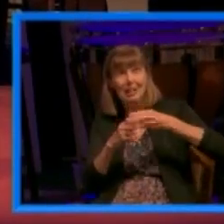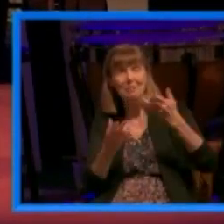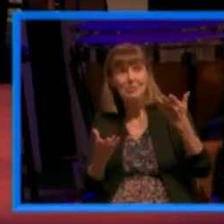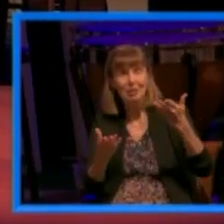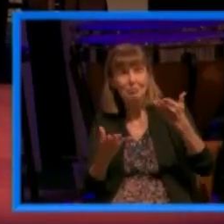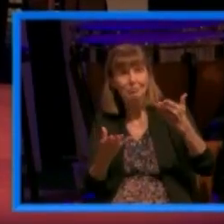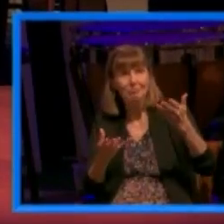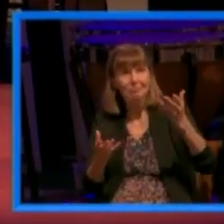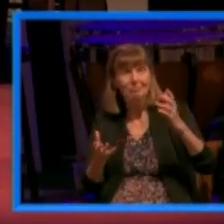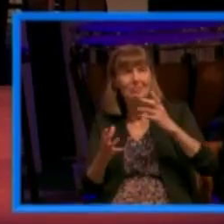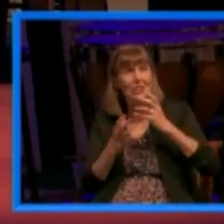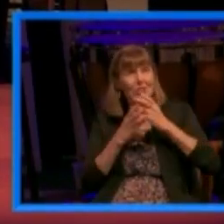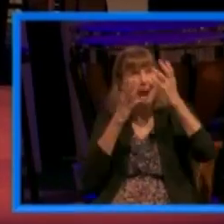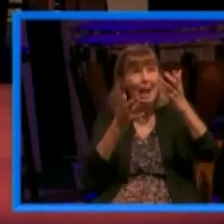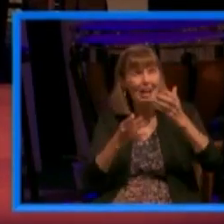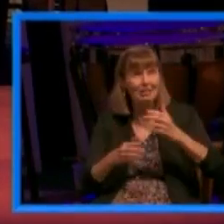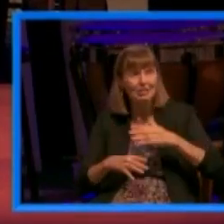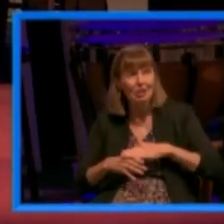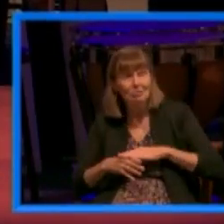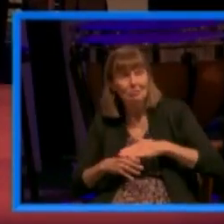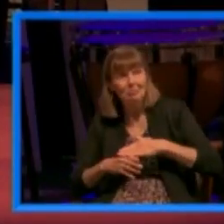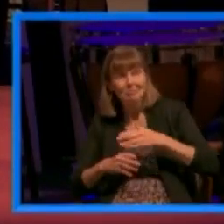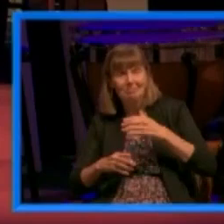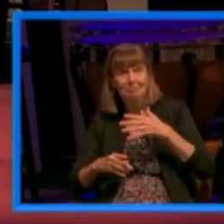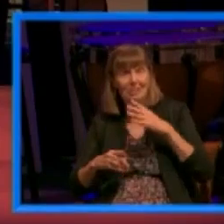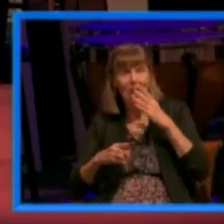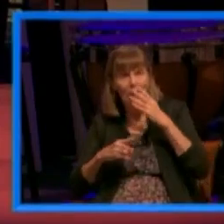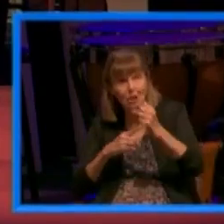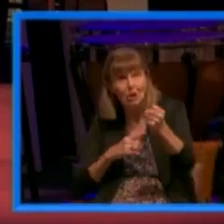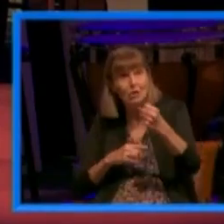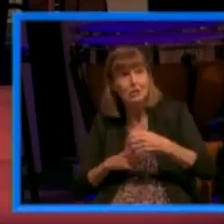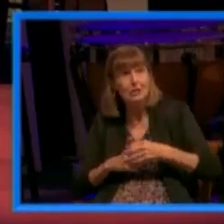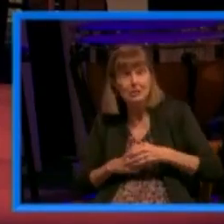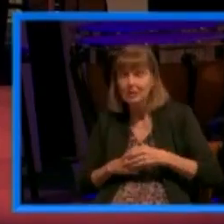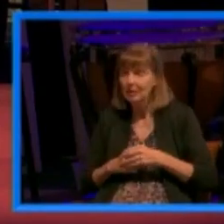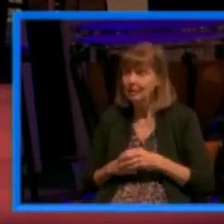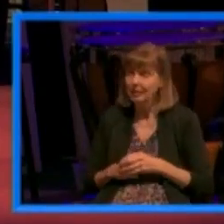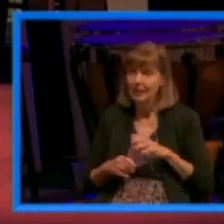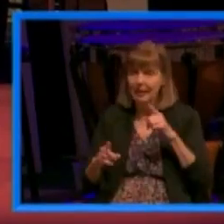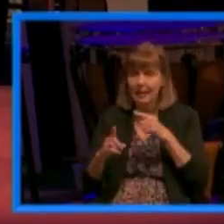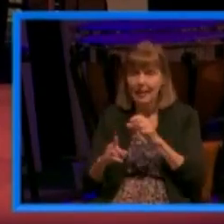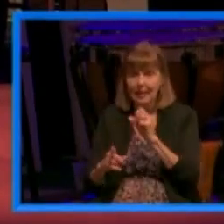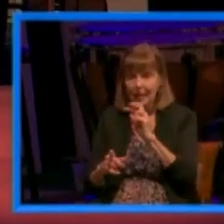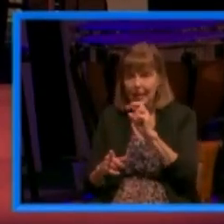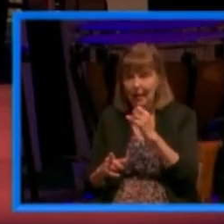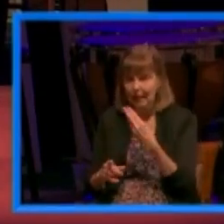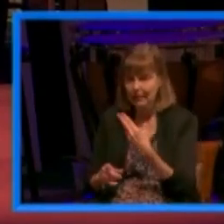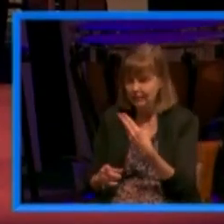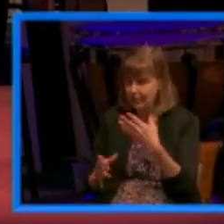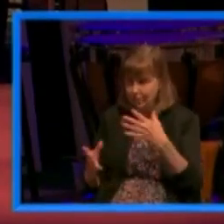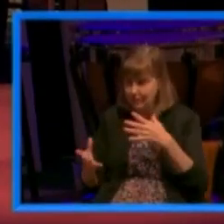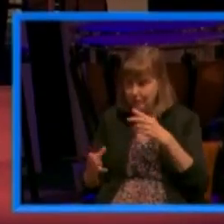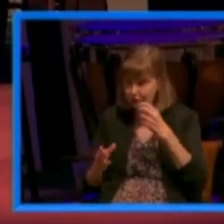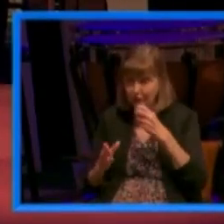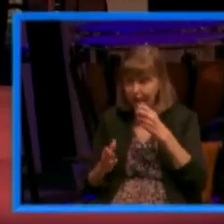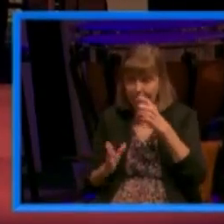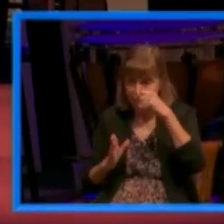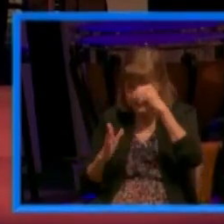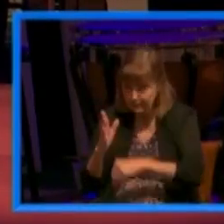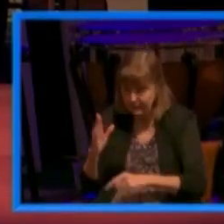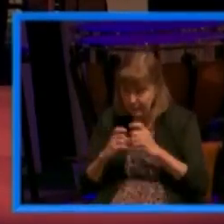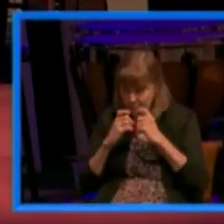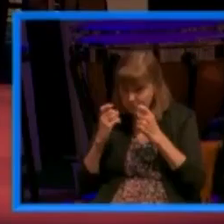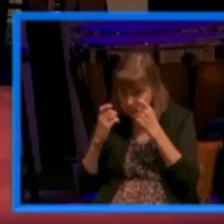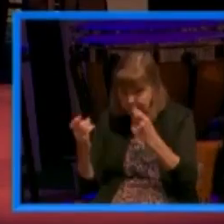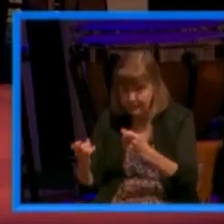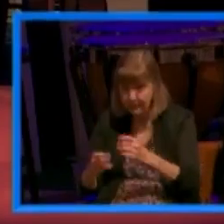get in sin. She is wallowing in it. She is turning over in it. She is getting what she deserved. Galatians 6:7 says, "Do